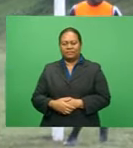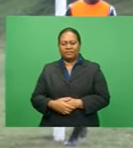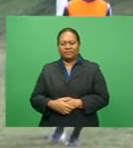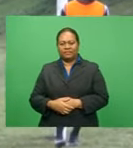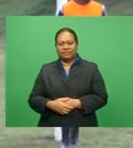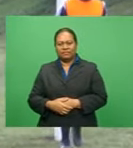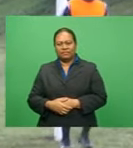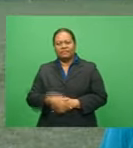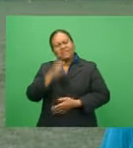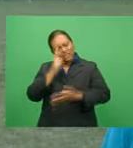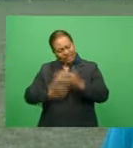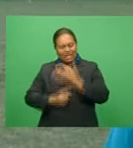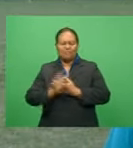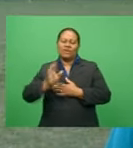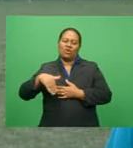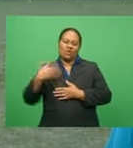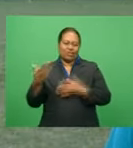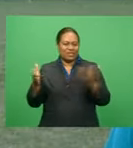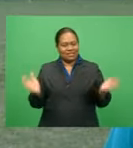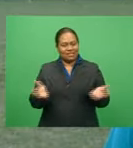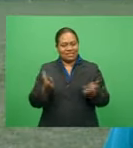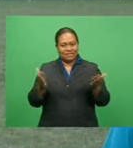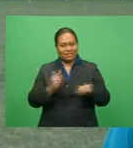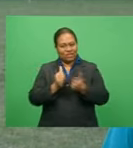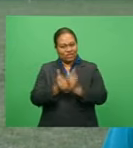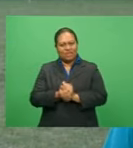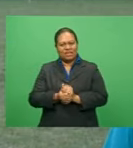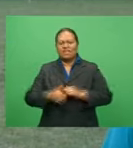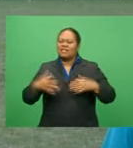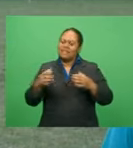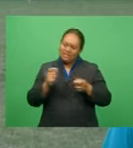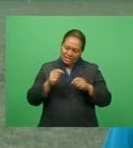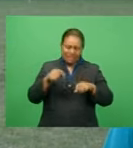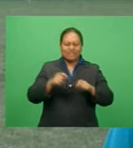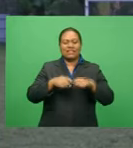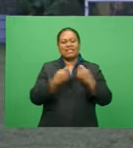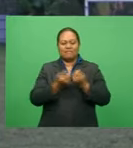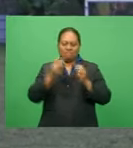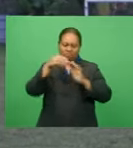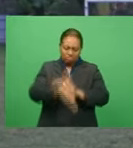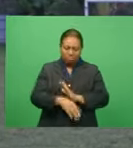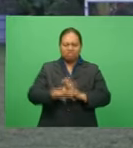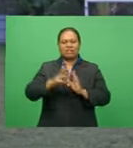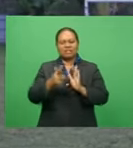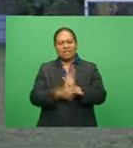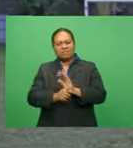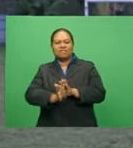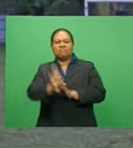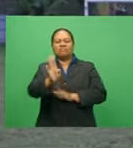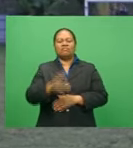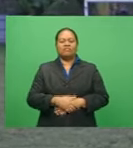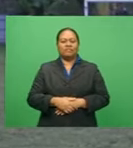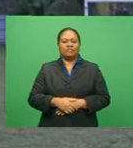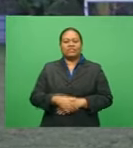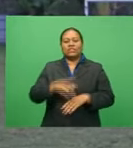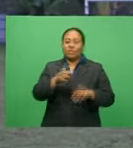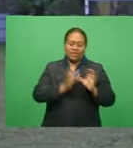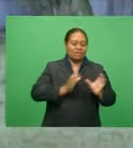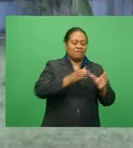it happens in the game. Big teams have lost, and that doesn't mean we are not doing our work. Nandi is in Pool